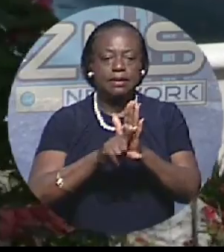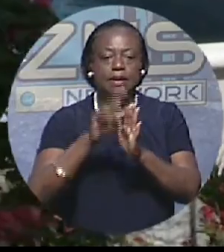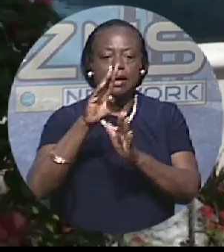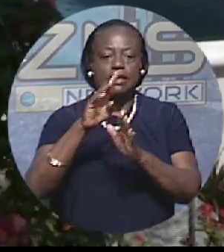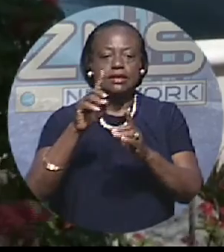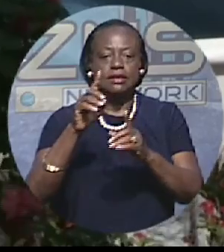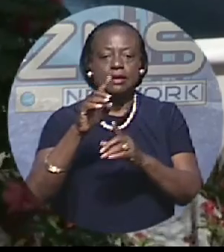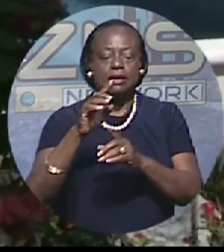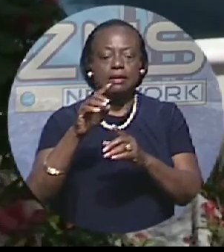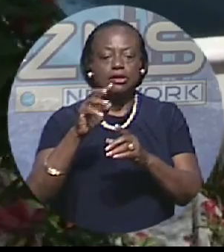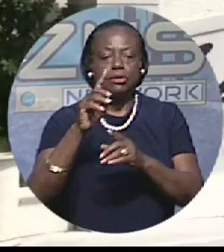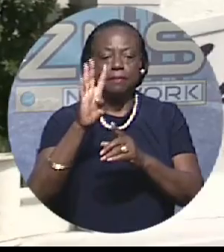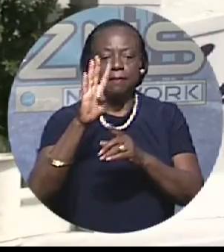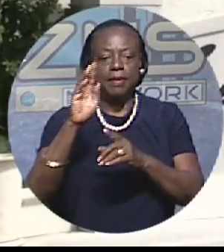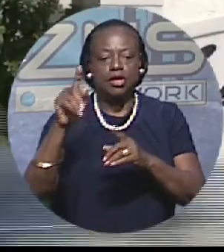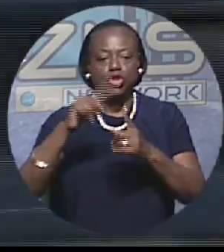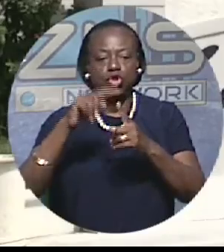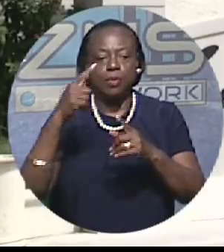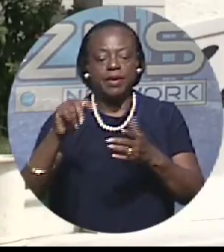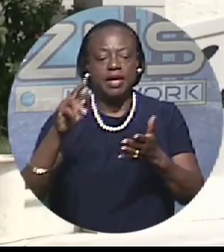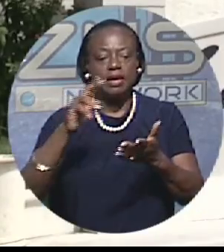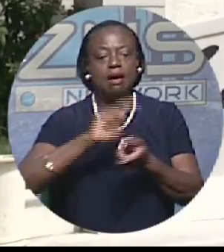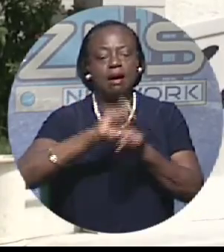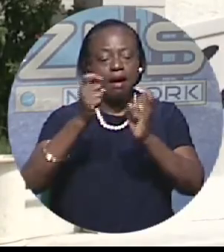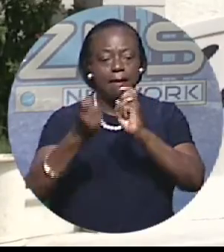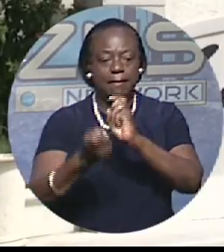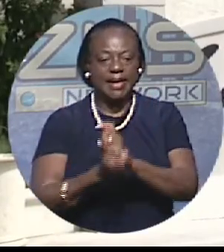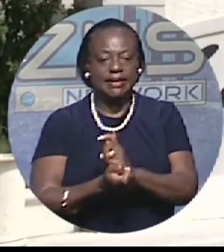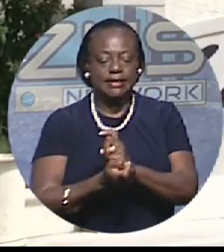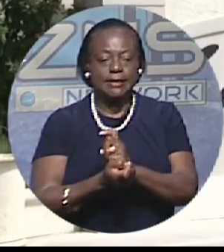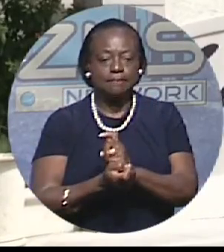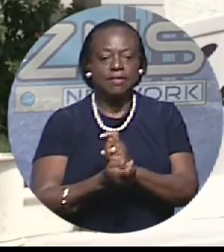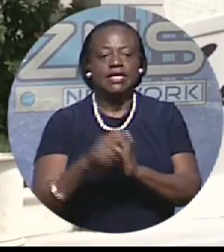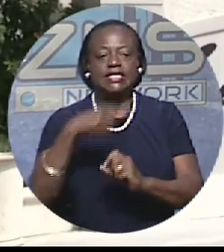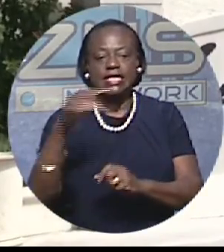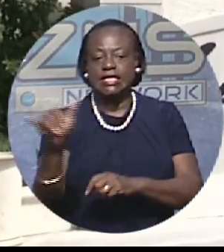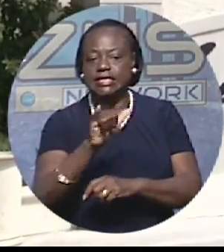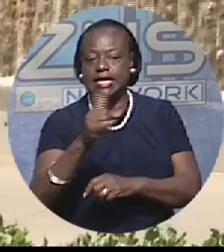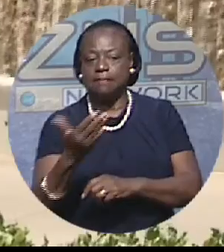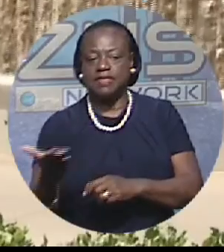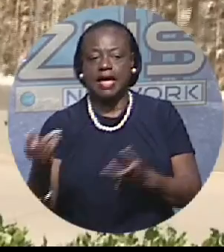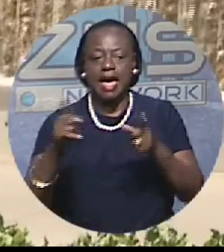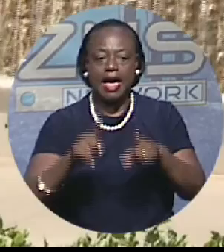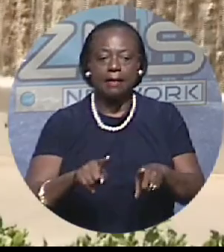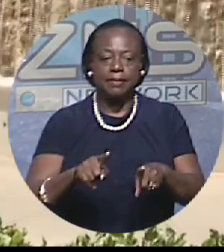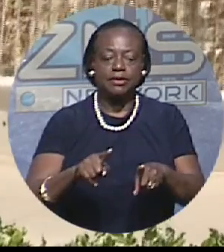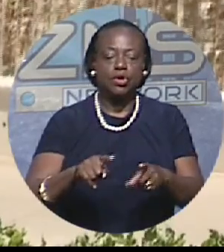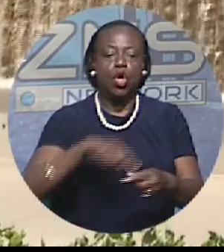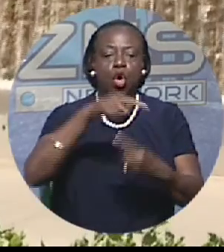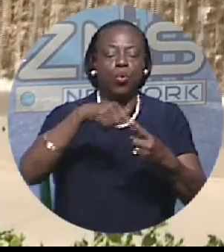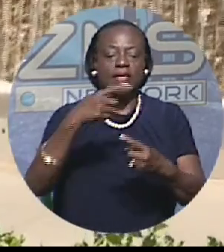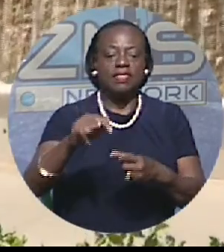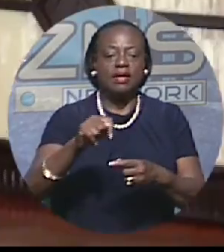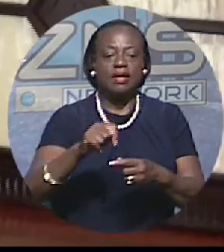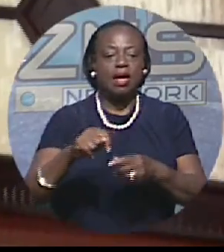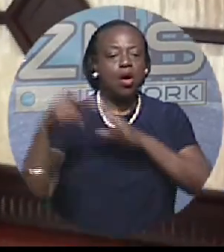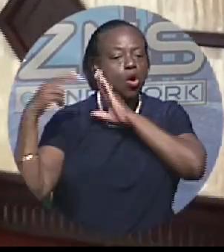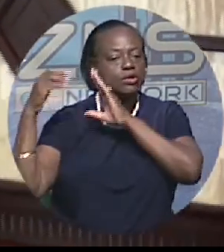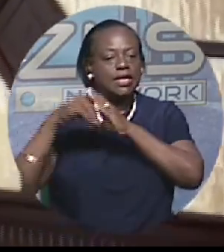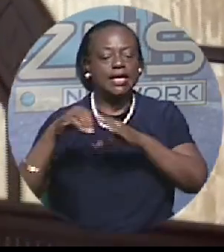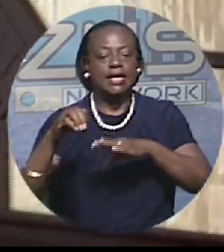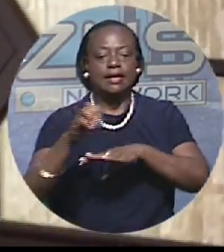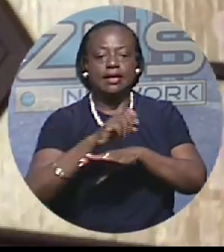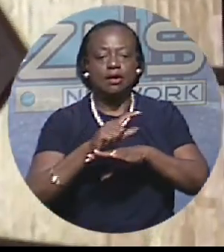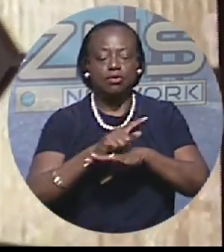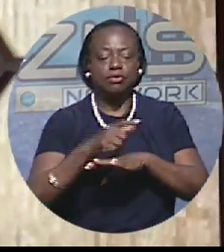similar situation happened when workers at the Pink Sands Resort in Harbor Island, Eleuthera were fired after the resort closed its doors.